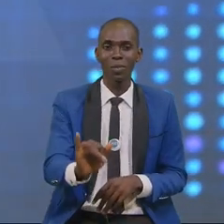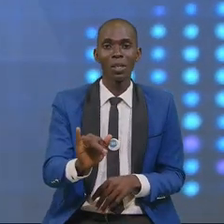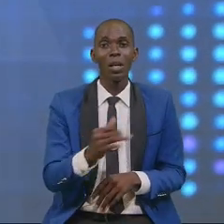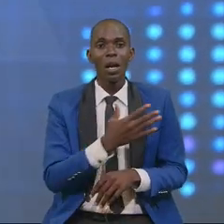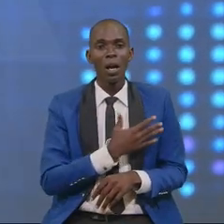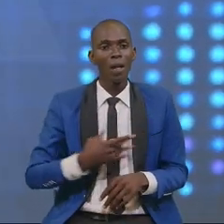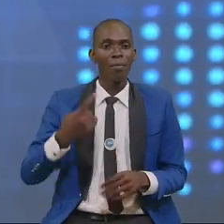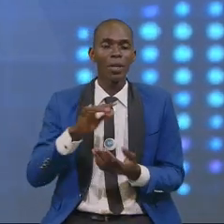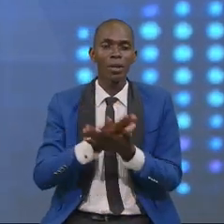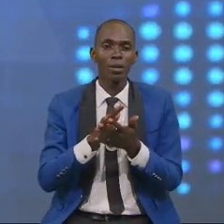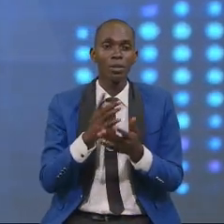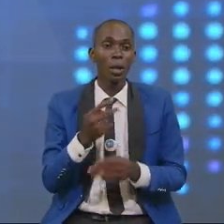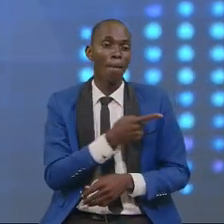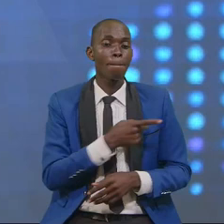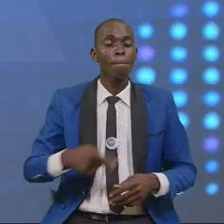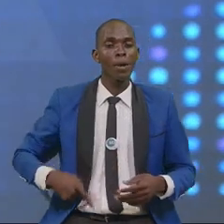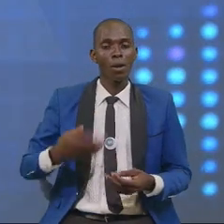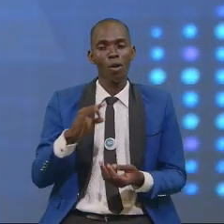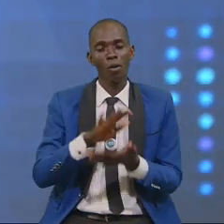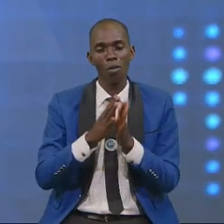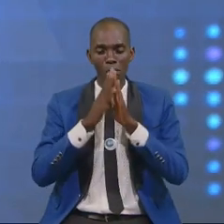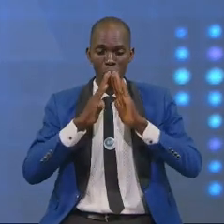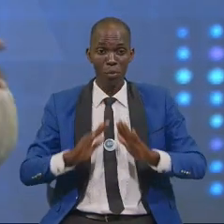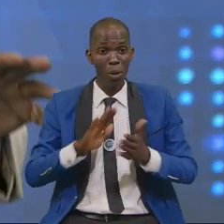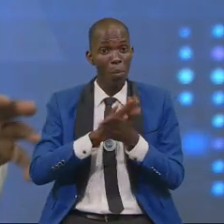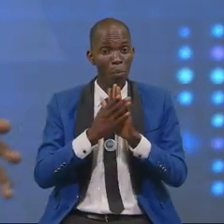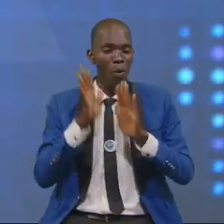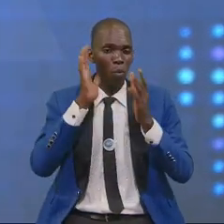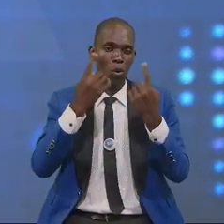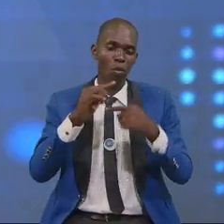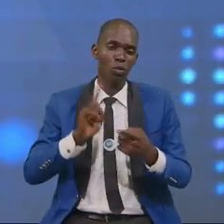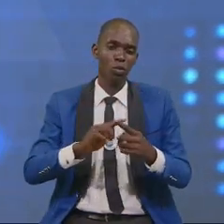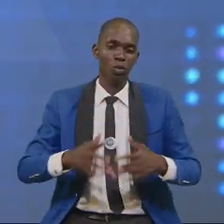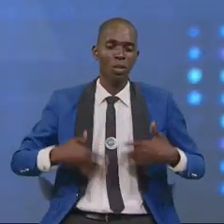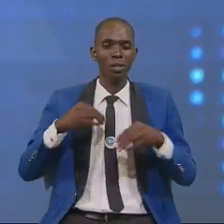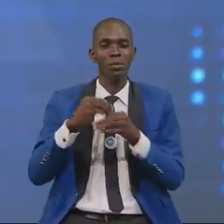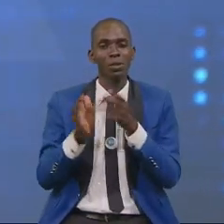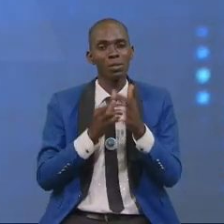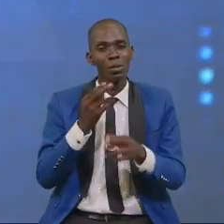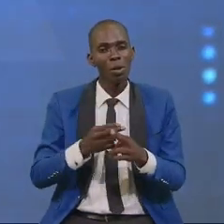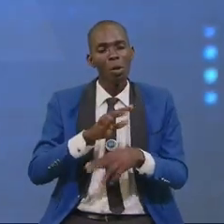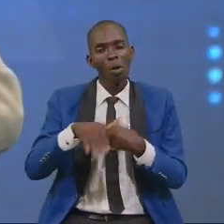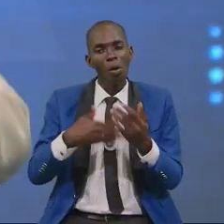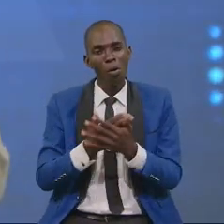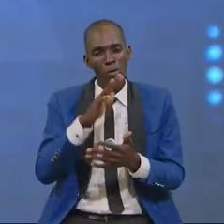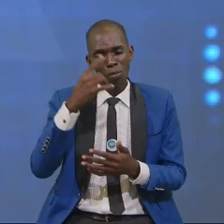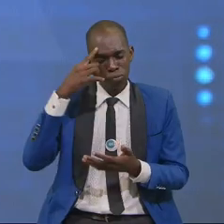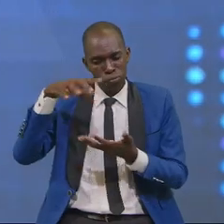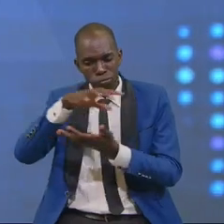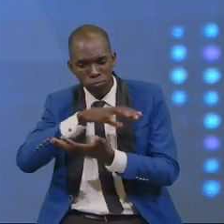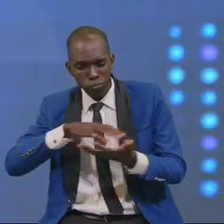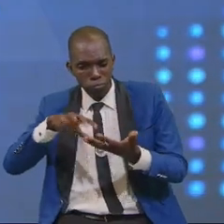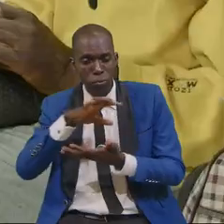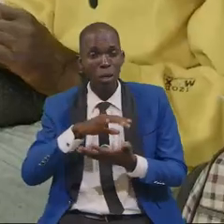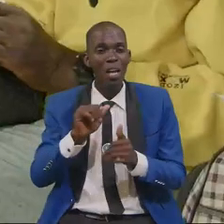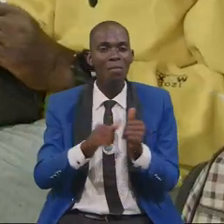Peace. Peace will come to your life. All the confusion and all the conflict, everything will vanish